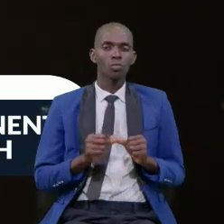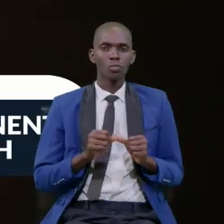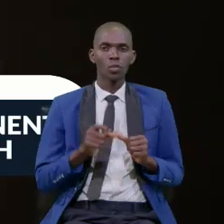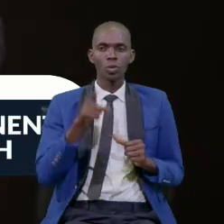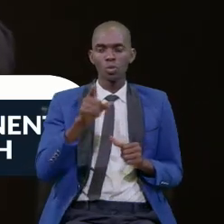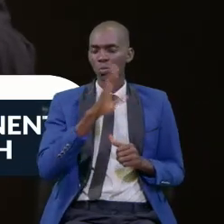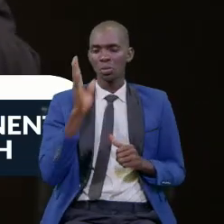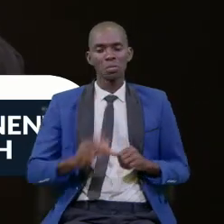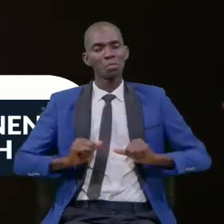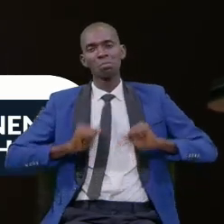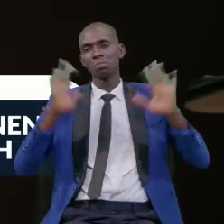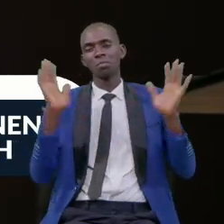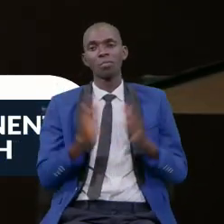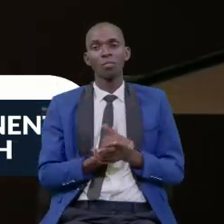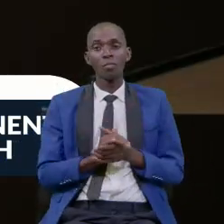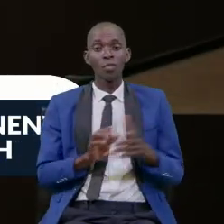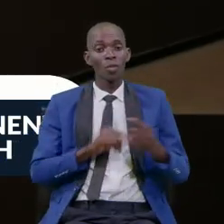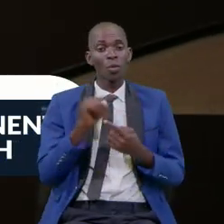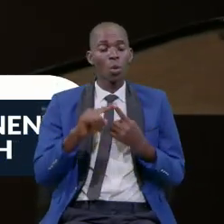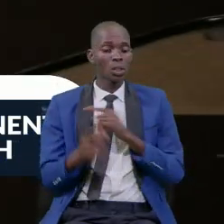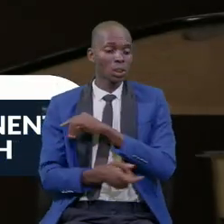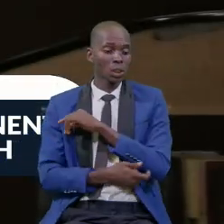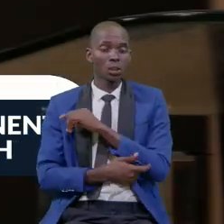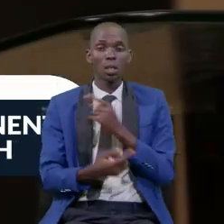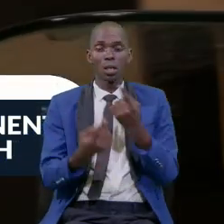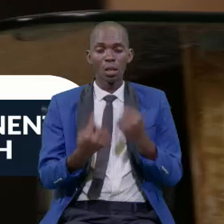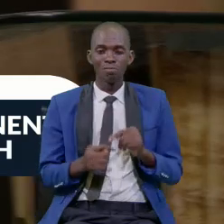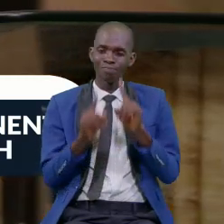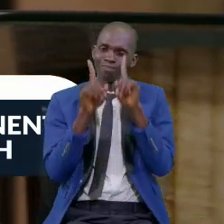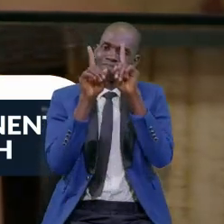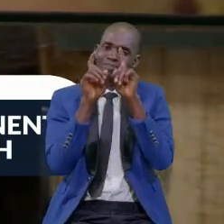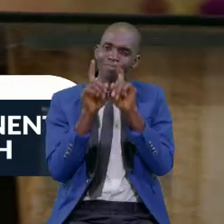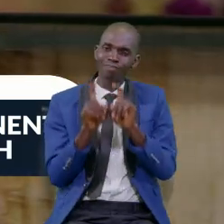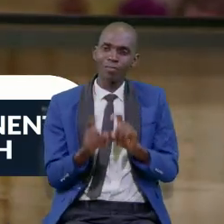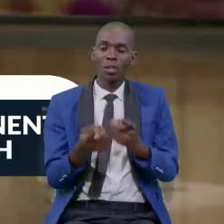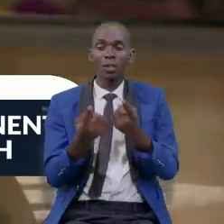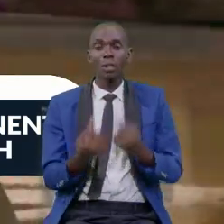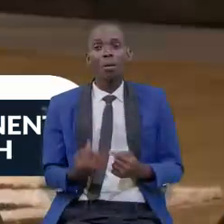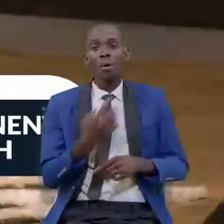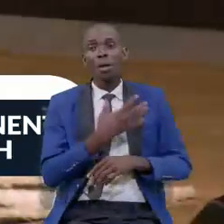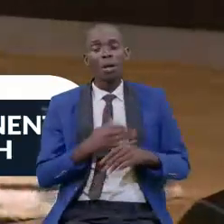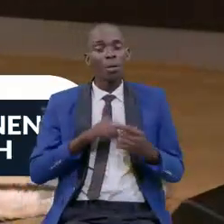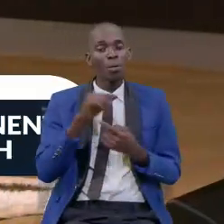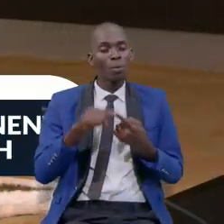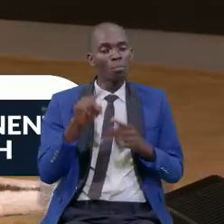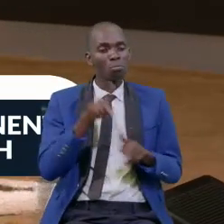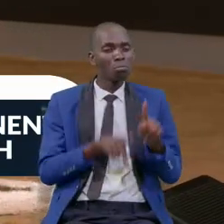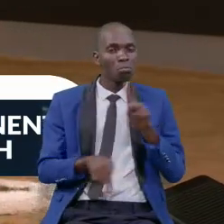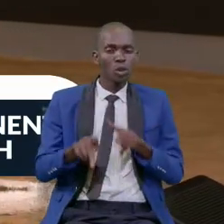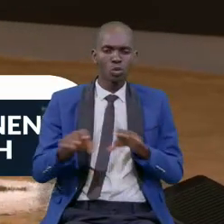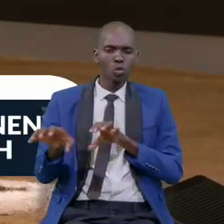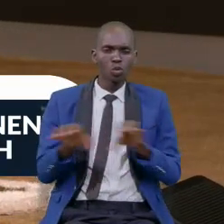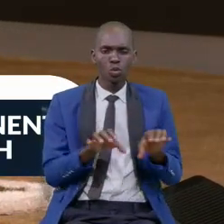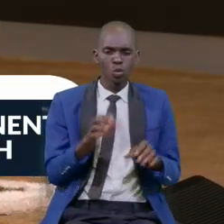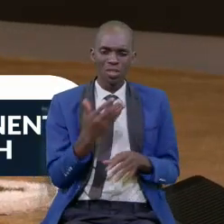resilient. When temptations come, trials come, and when people do